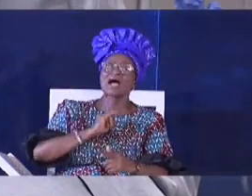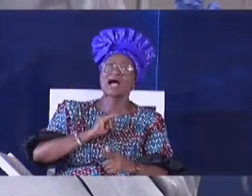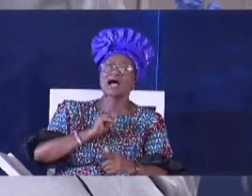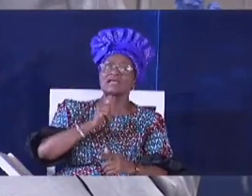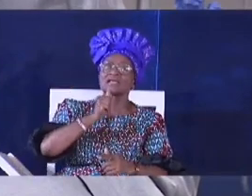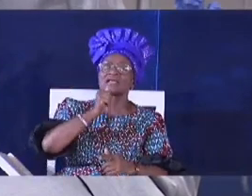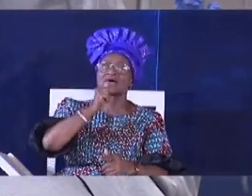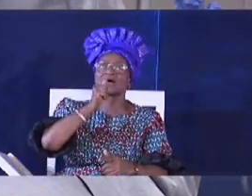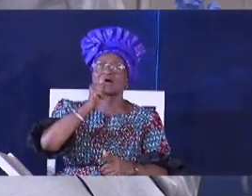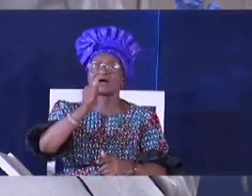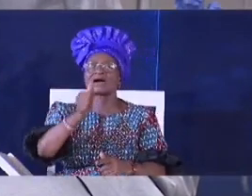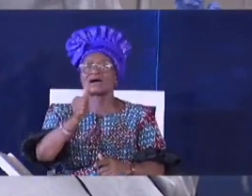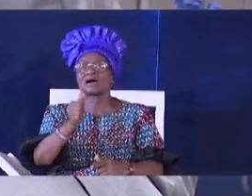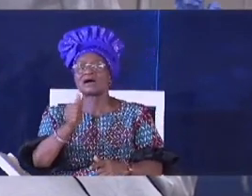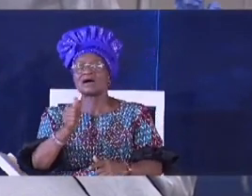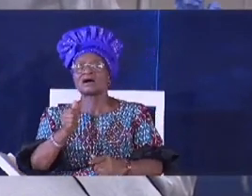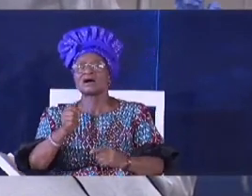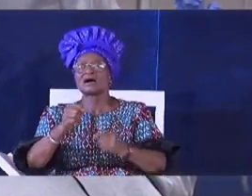God.